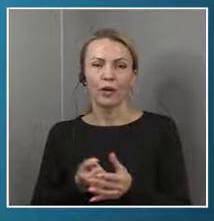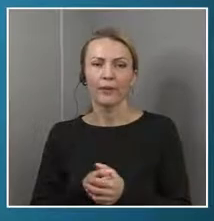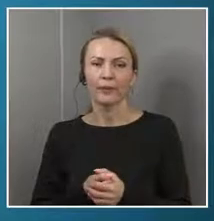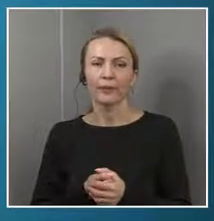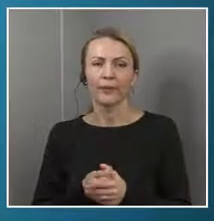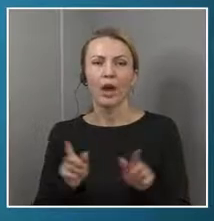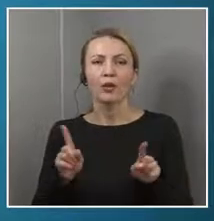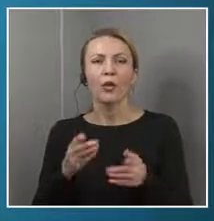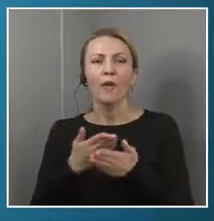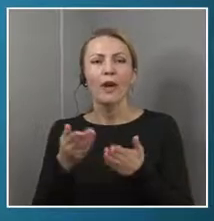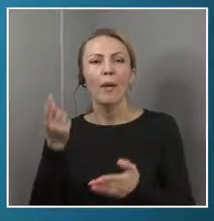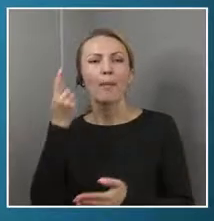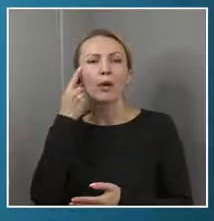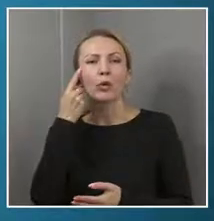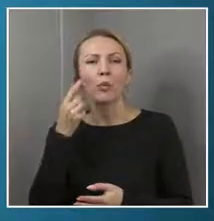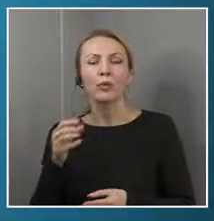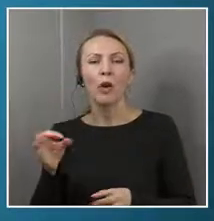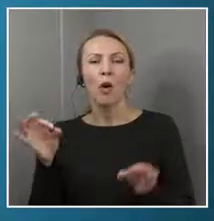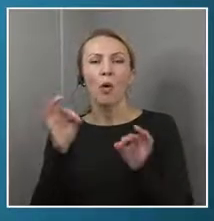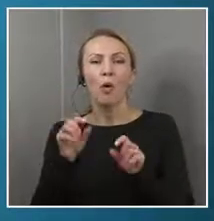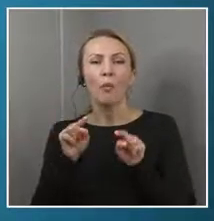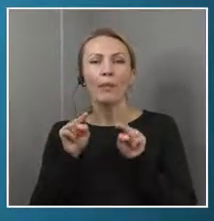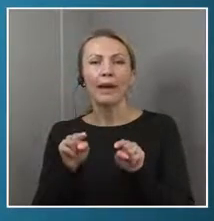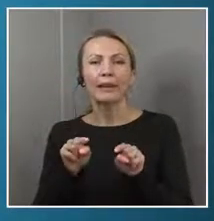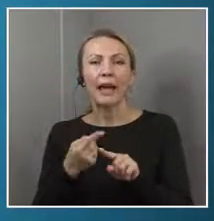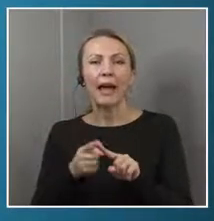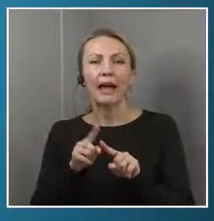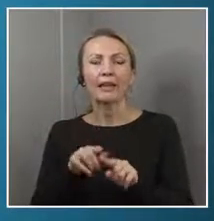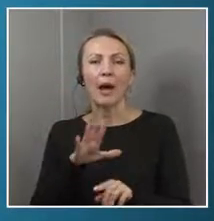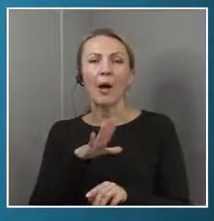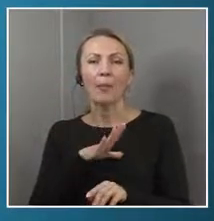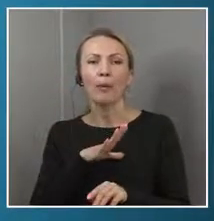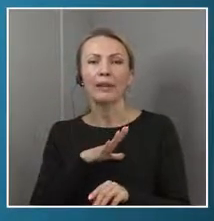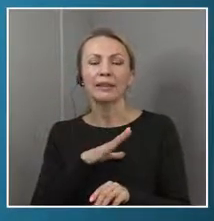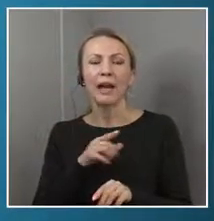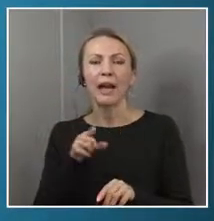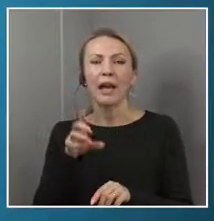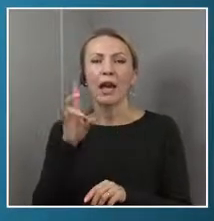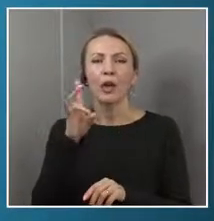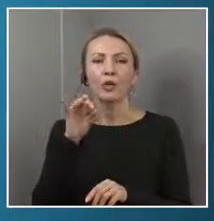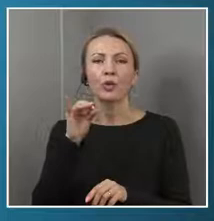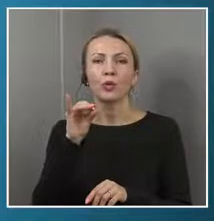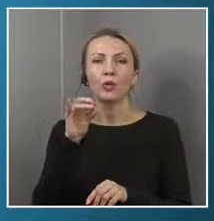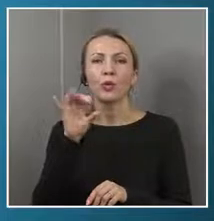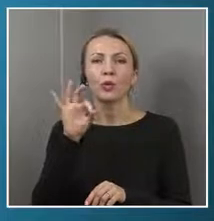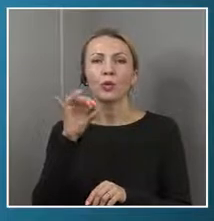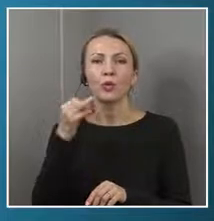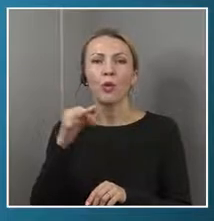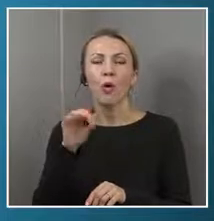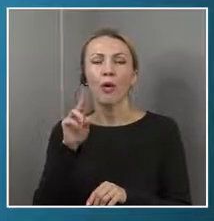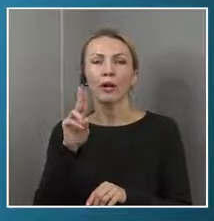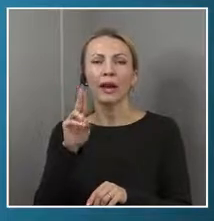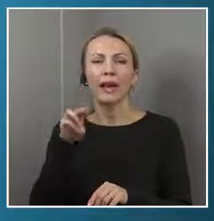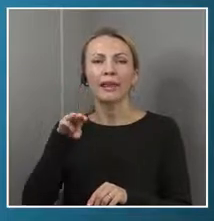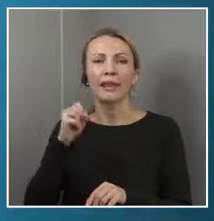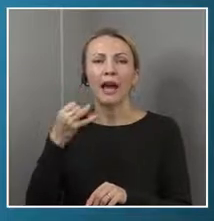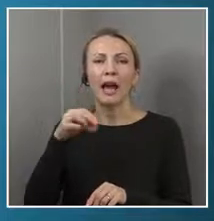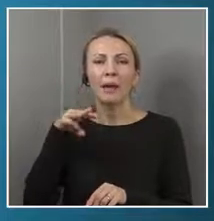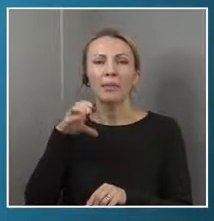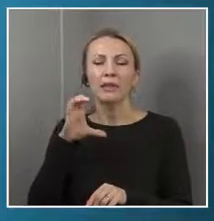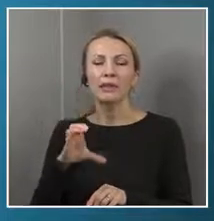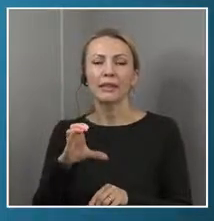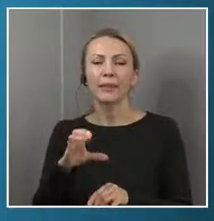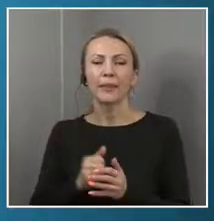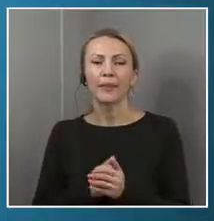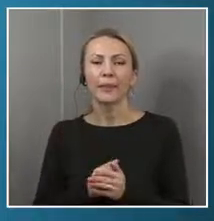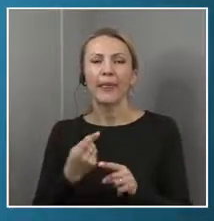last Saturday's New York Times, an advertisement for Tiffany featuring a Basquiat called About Love. So this